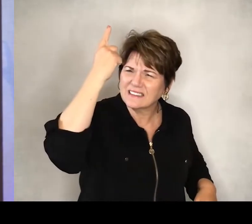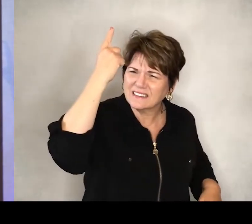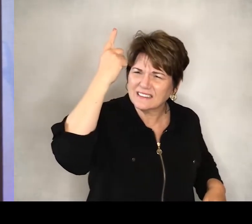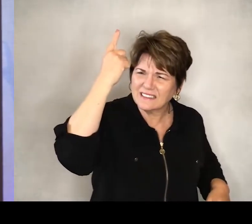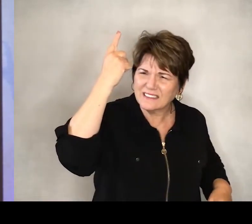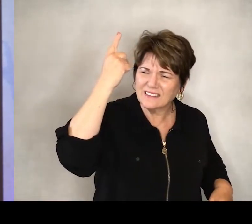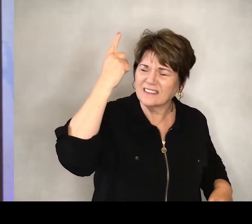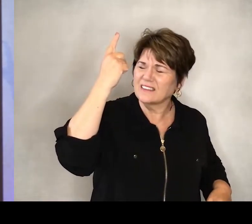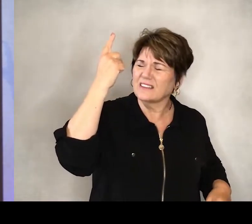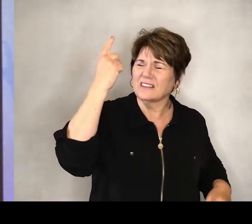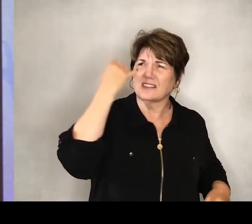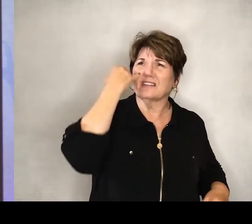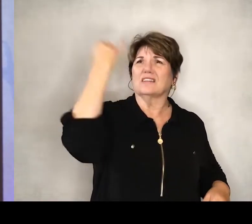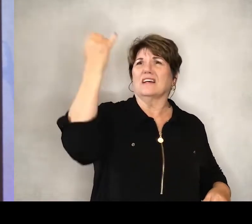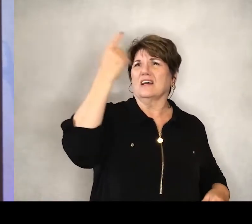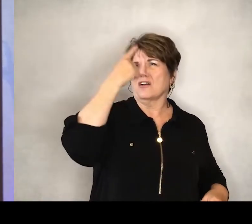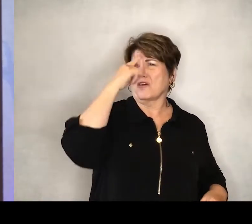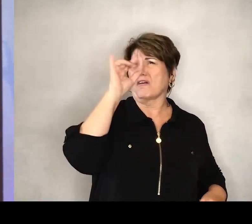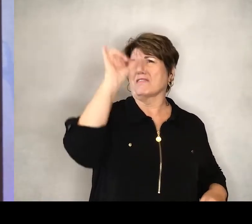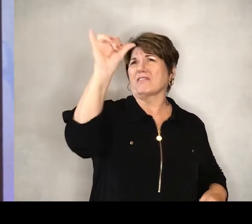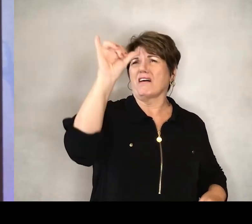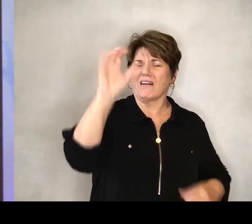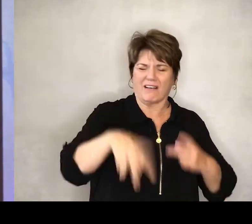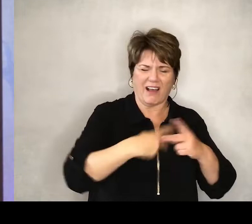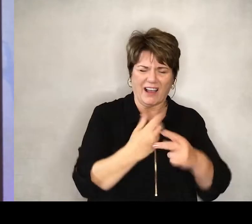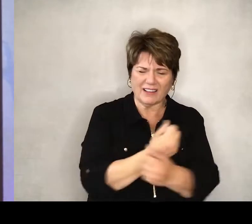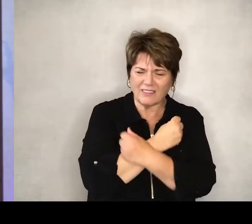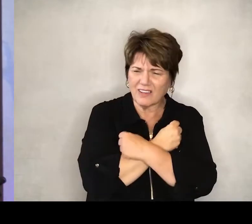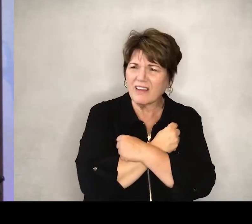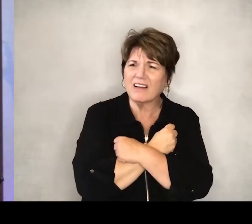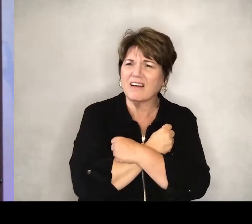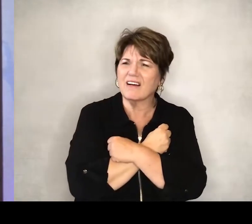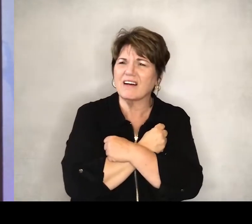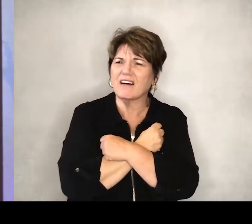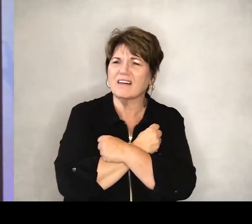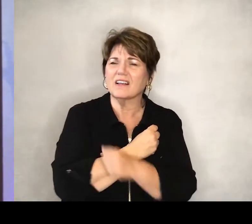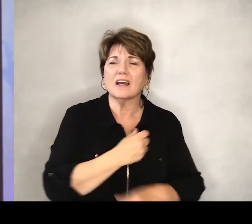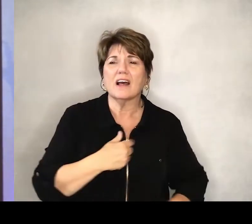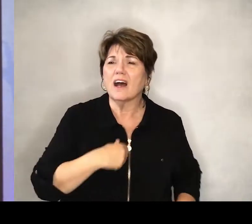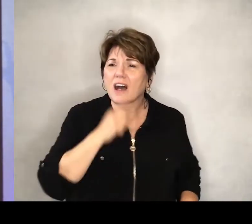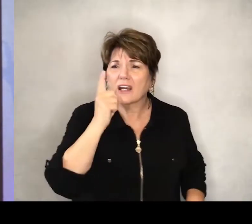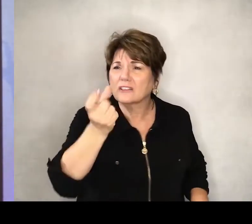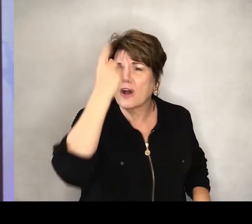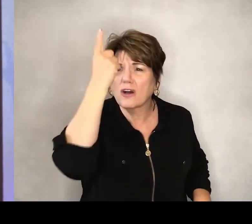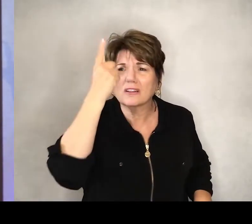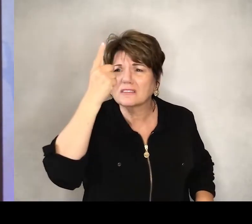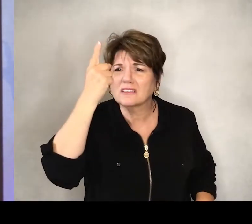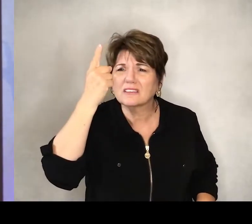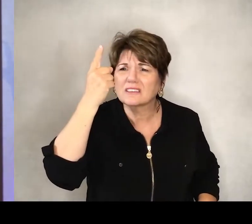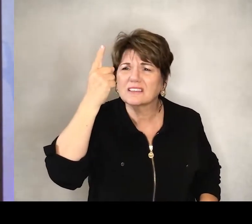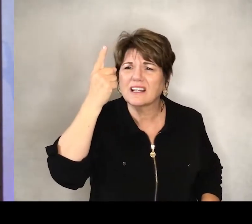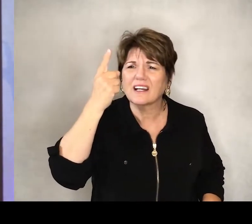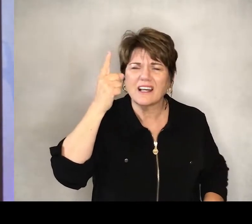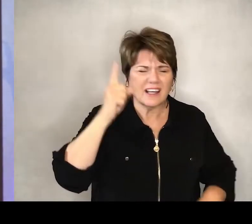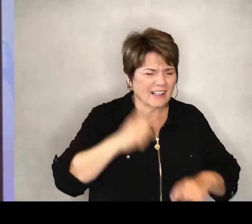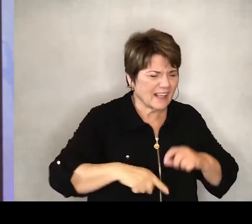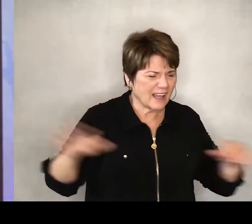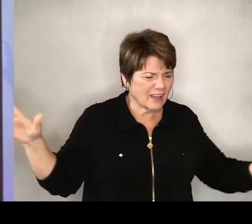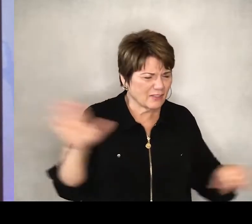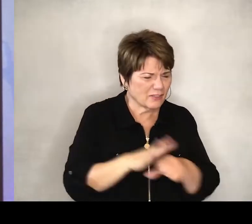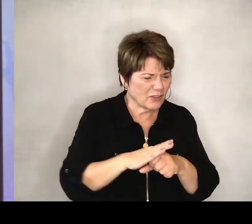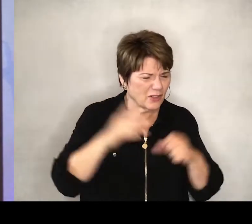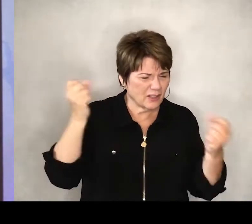context for that kind of love. I don't understand, I